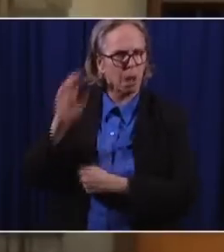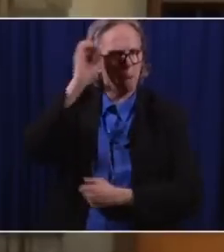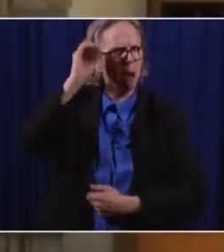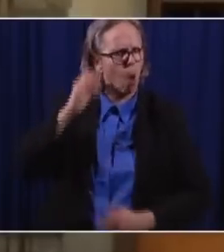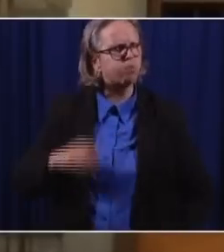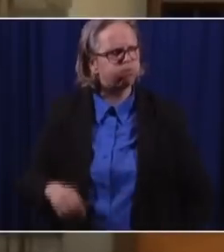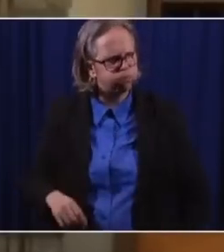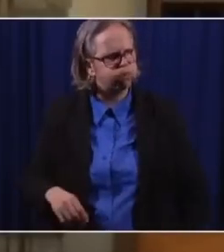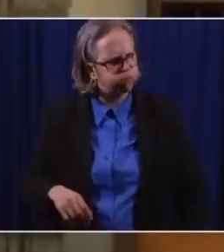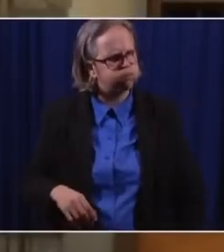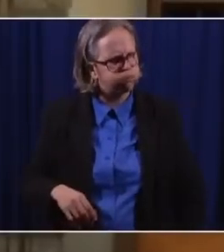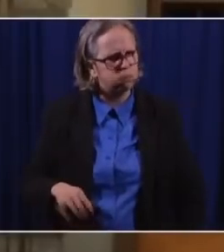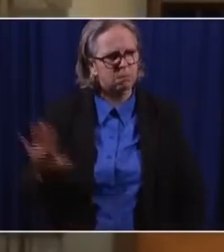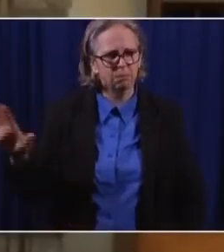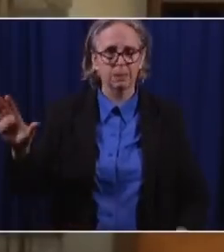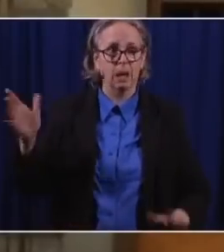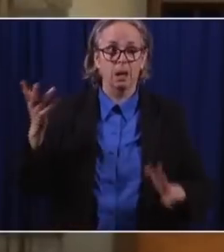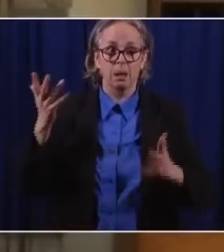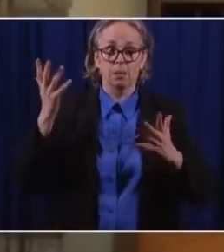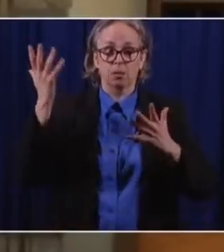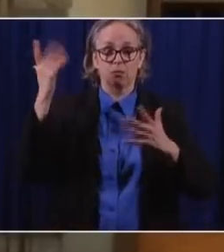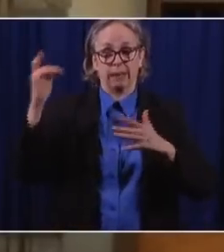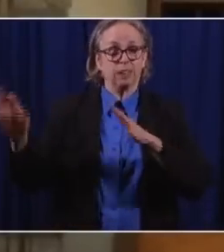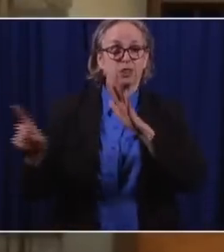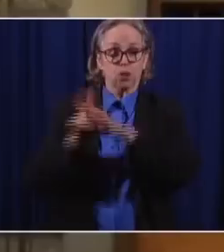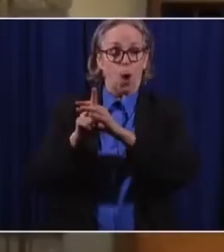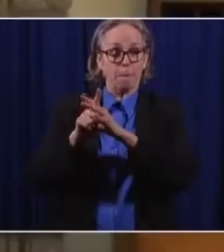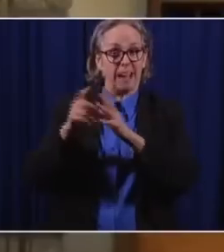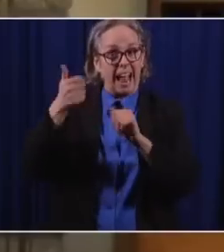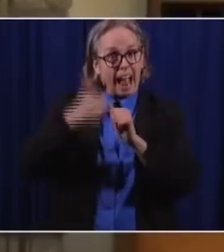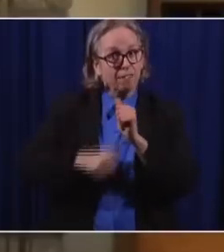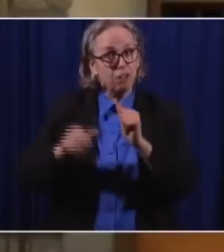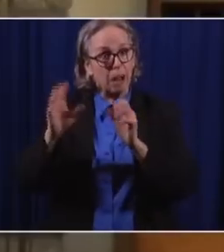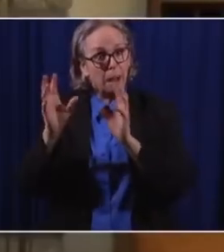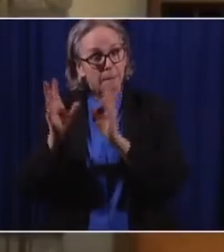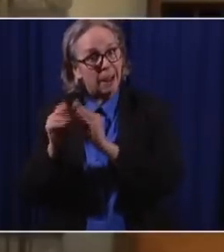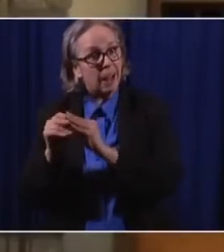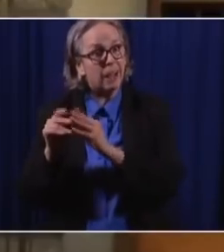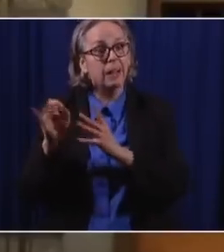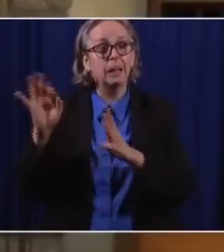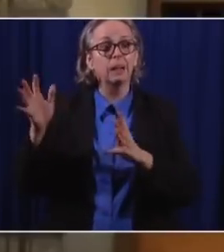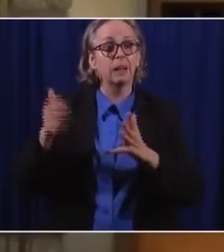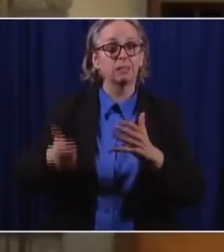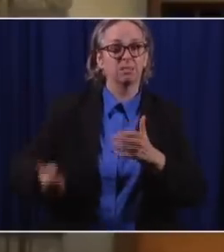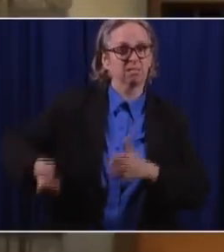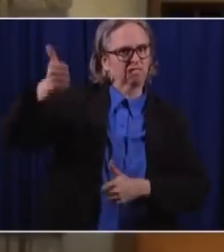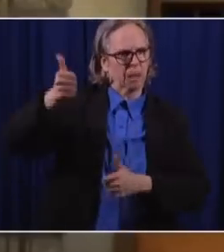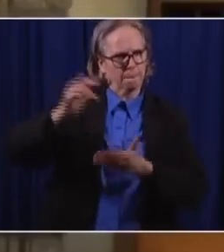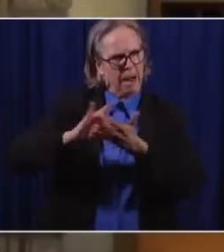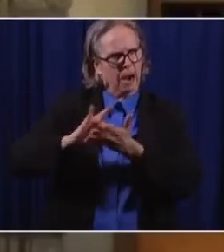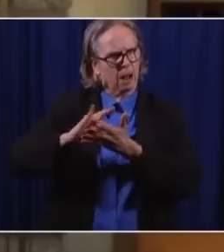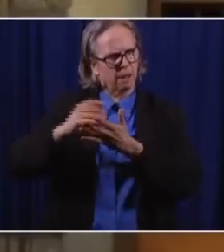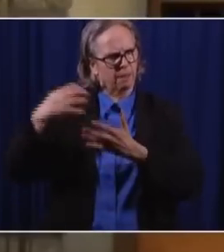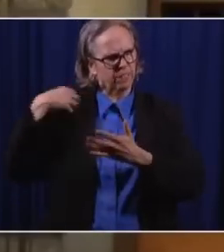going to be great to have him at every meeting. He's going to be chief medical advisor for me as we move forward.